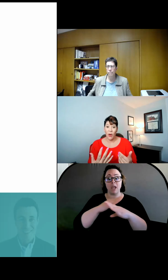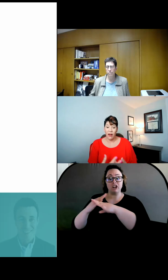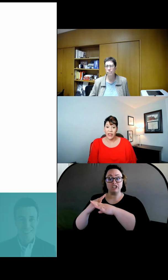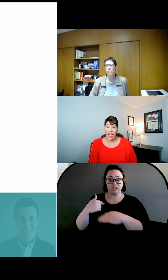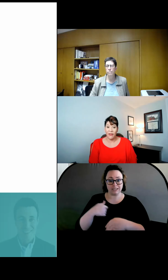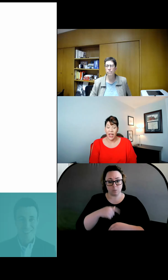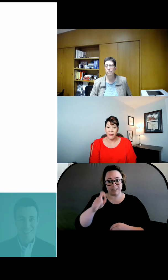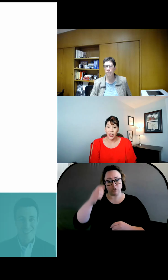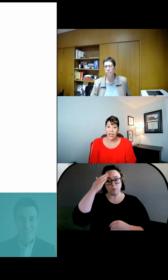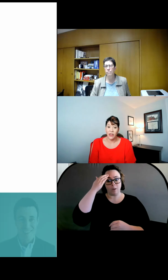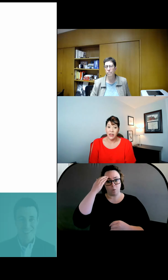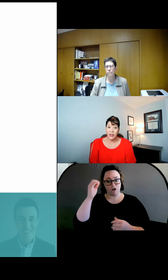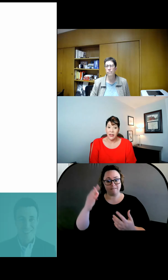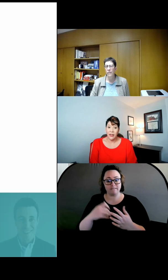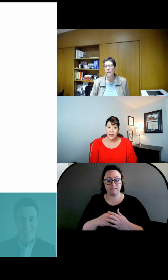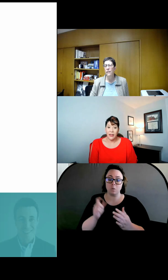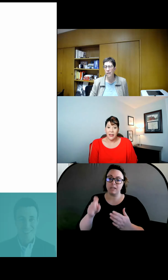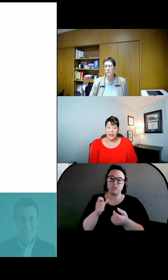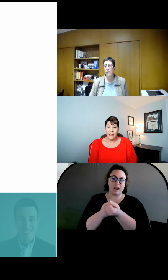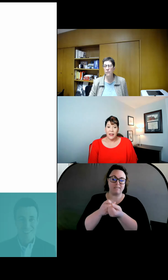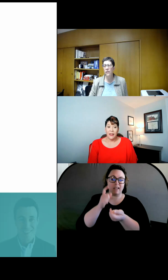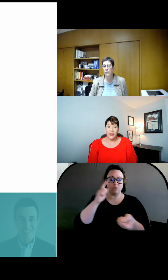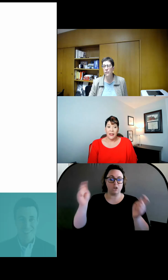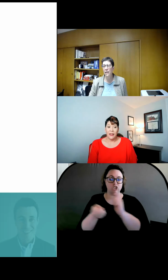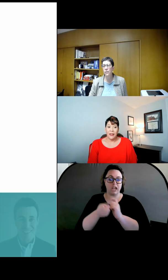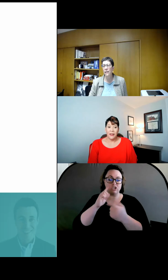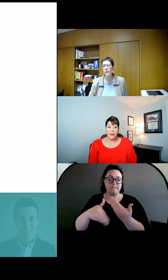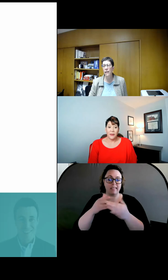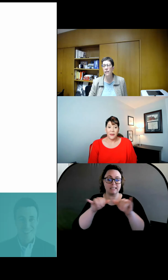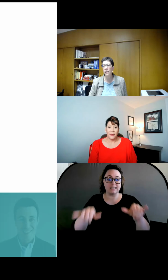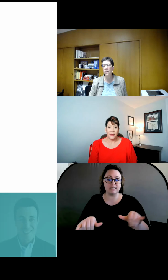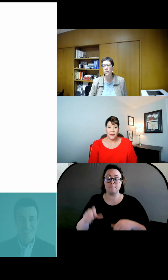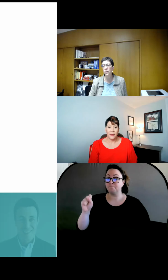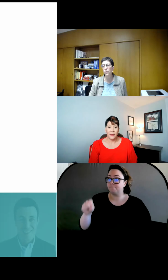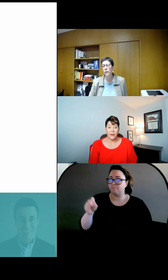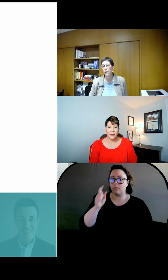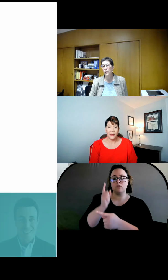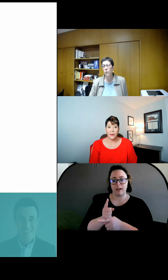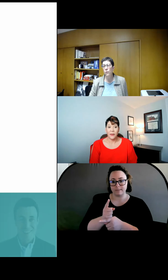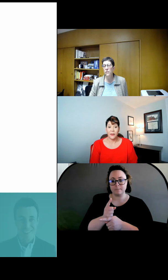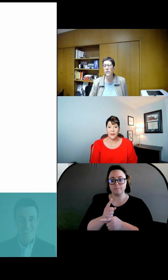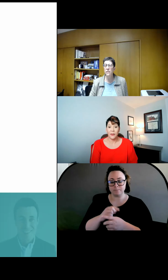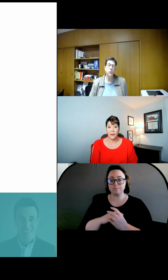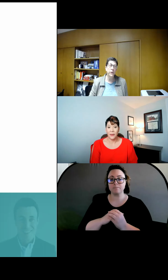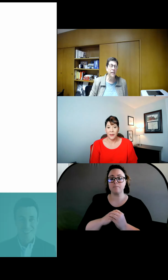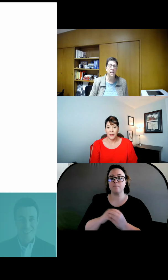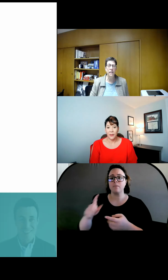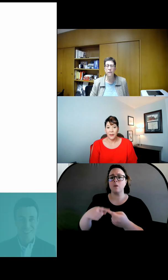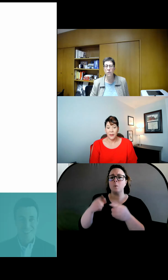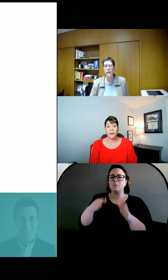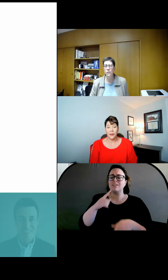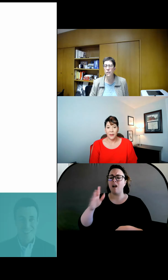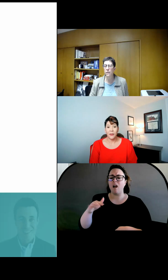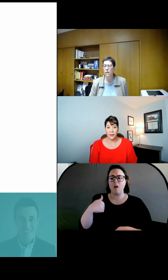to be aware of to advocate for change. Yes, advocate for change. And also, when somebody says, oh, we can't get